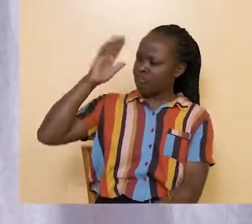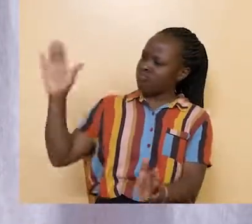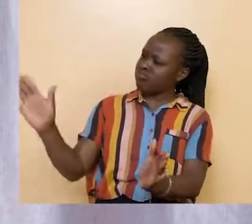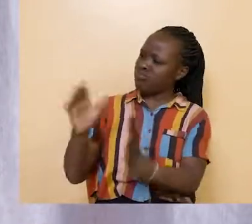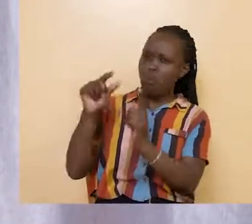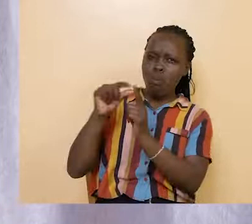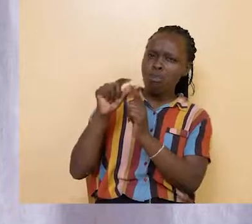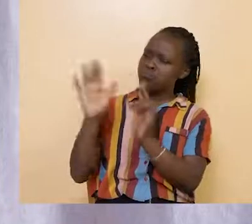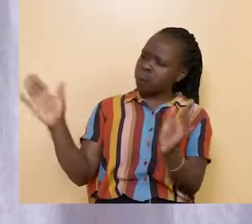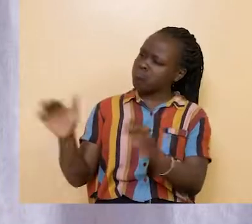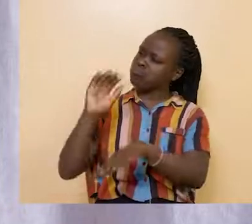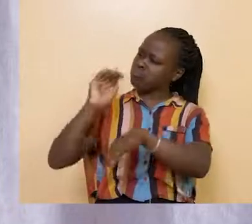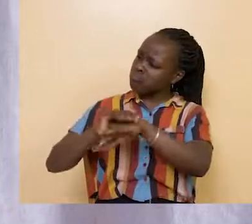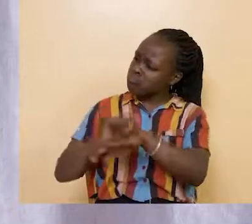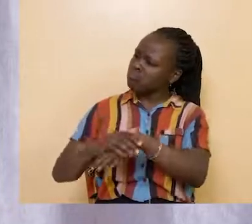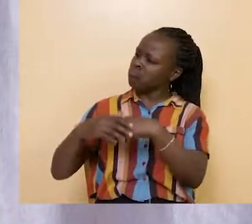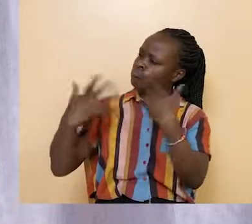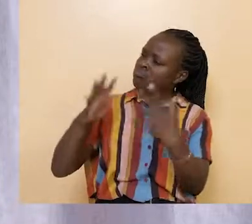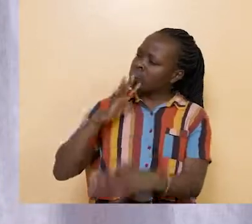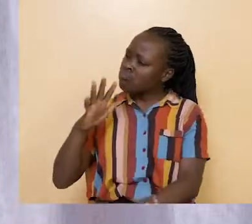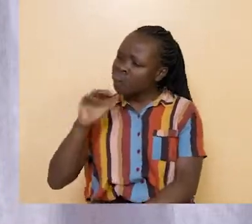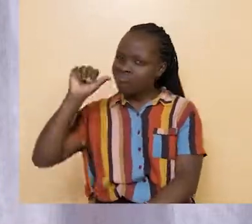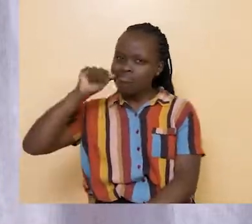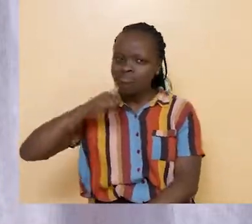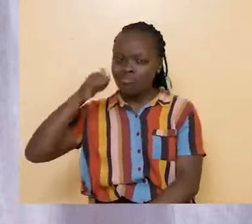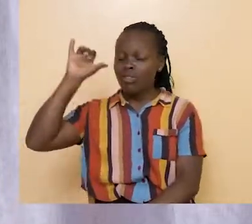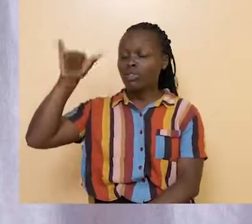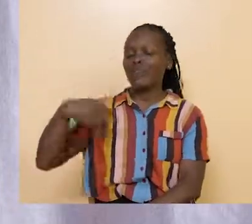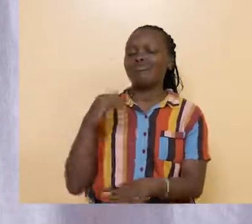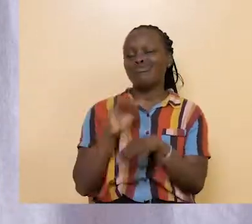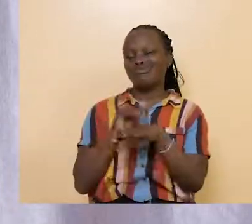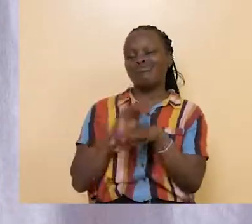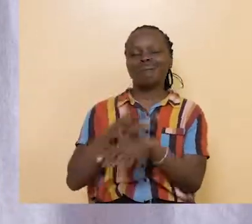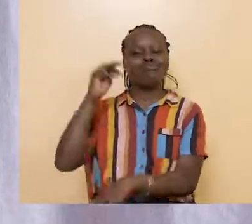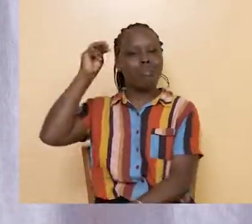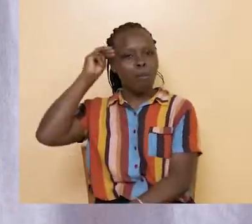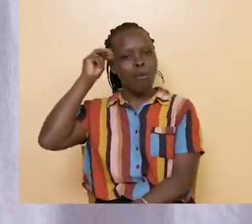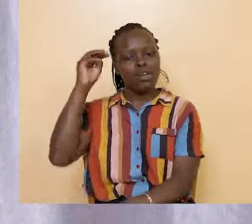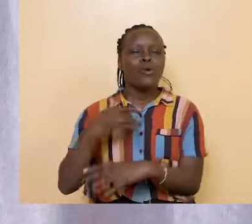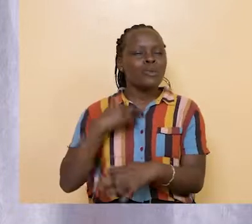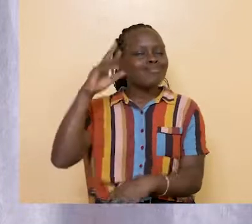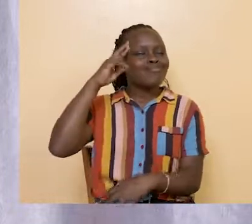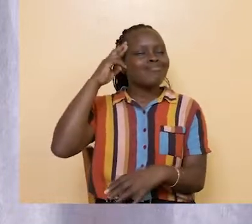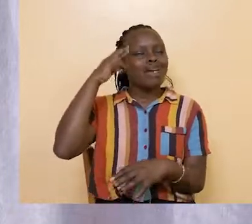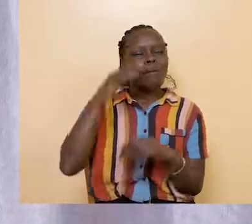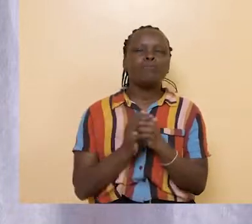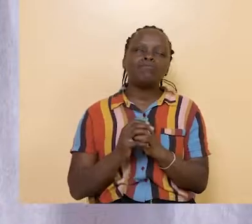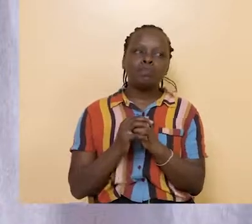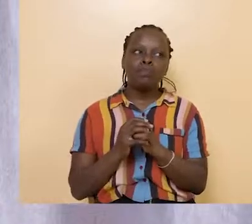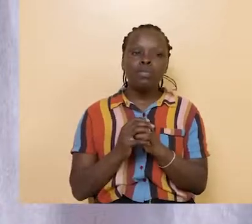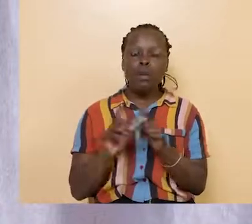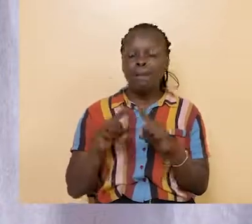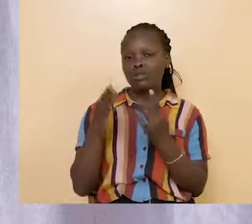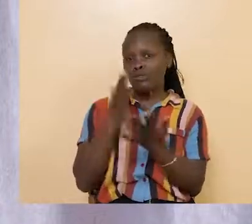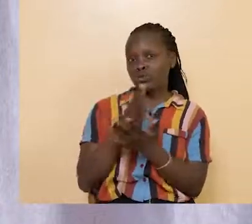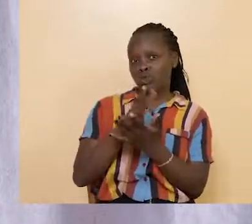father, of a mother who cared and spoke good words to you, those are good memories that carry along with us. But the other thing that